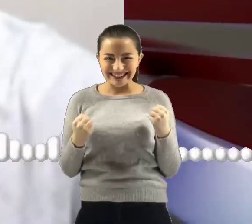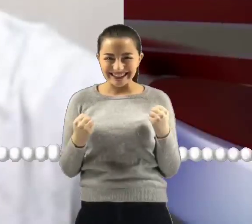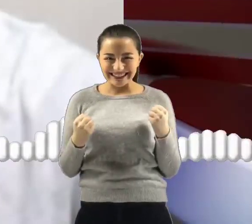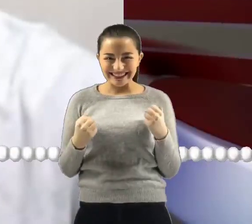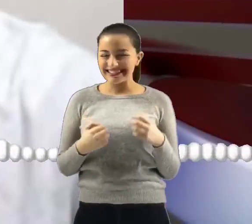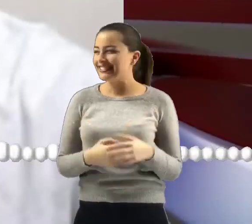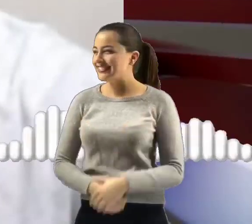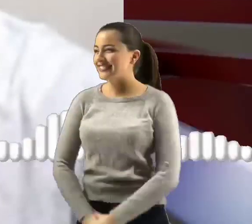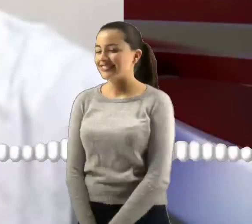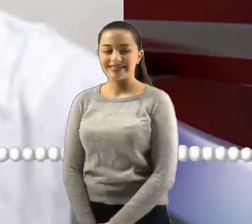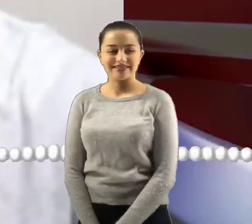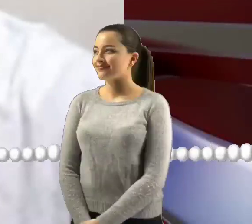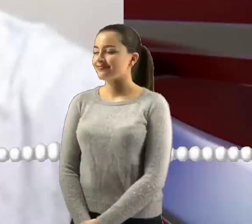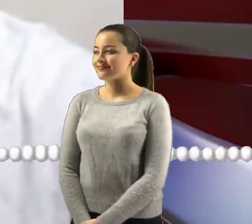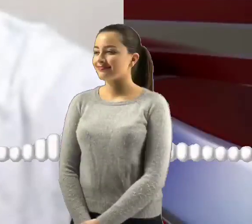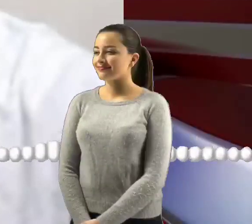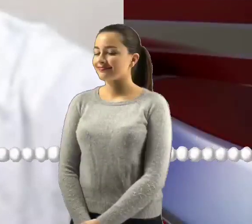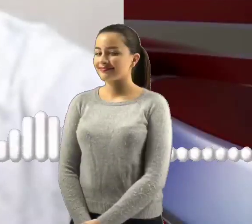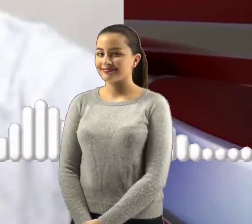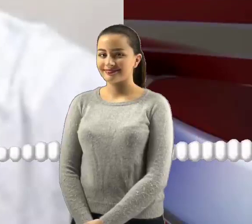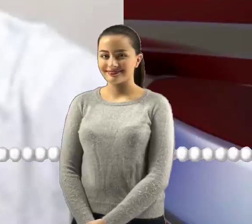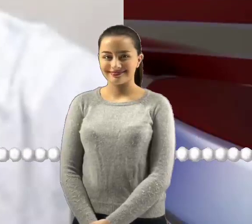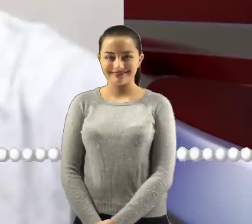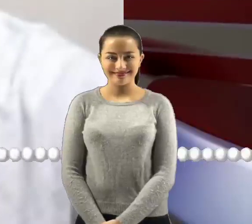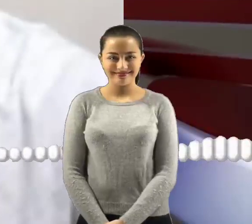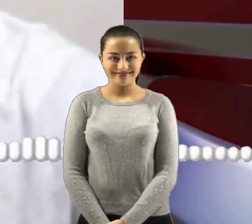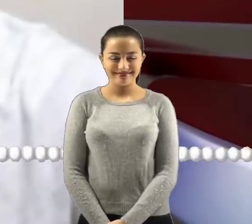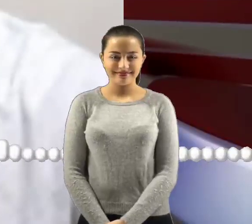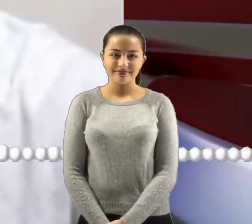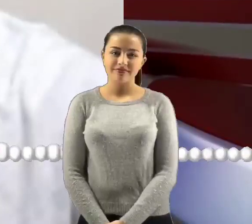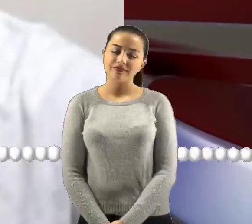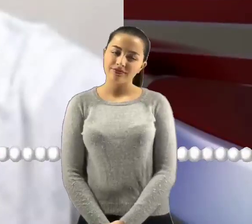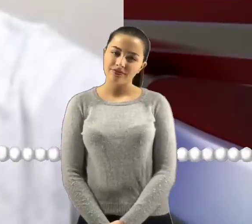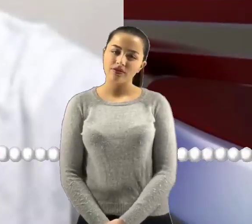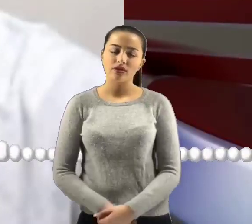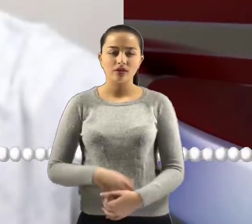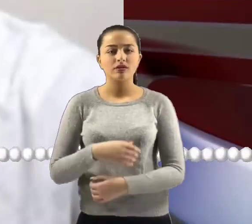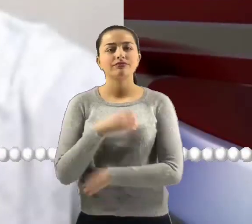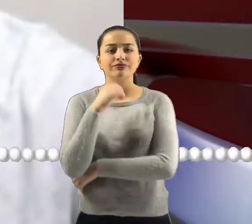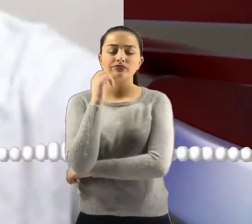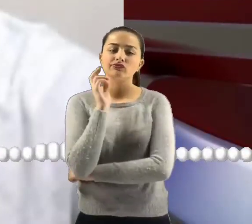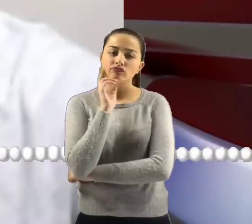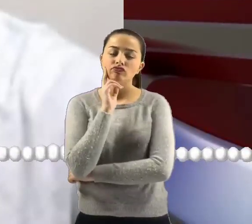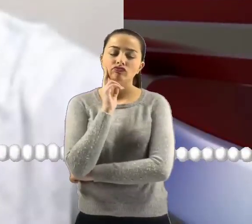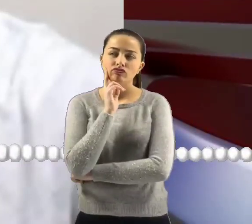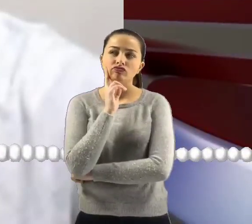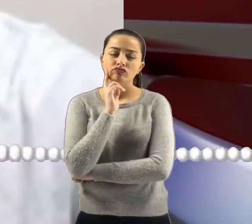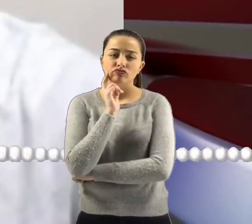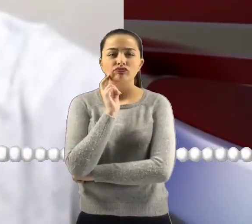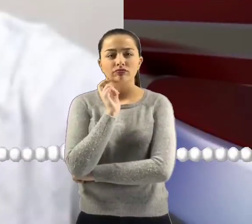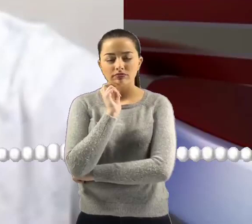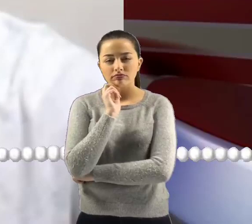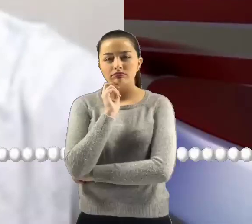Obi agha achịso ndị Igbo, ọ na-achị Naịjirịa niile. Mana ụlọ Flode Buhari rụrụ be ha, onye Igbo nwetakwa ọchịchị, o nwekwara